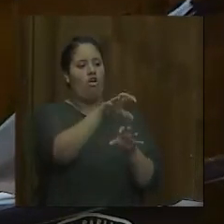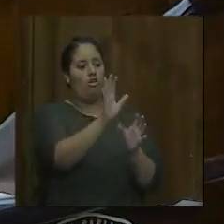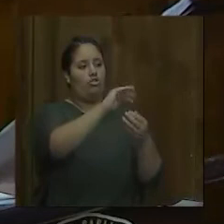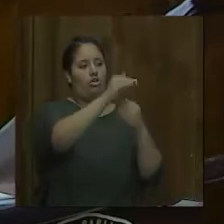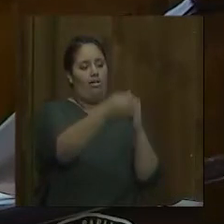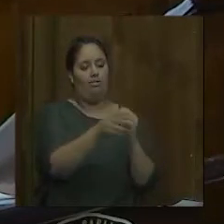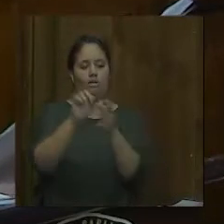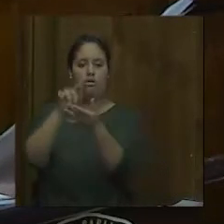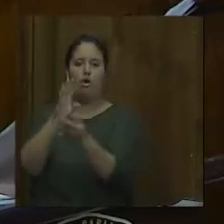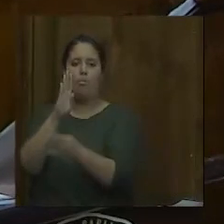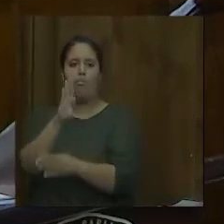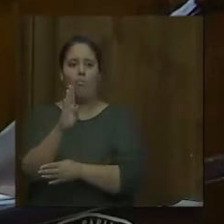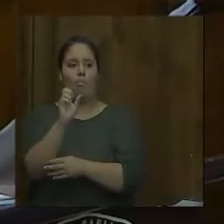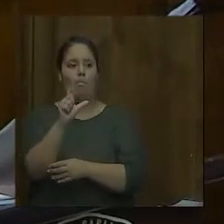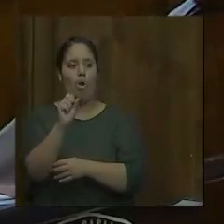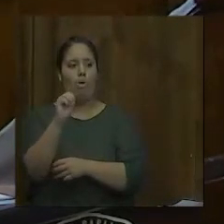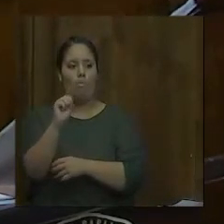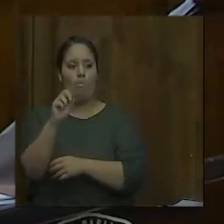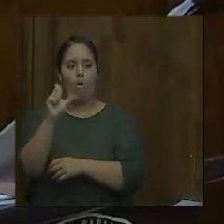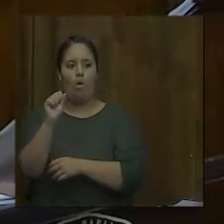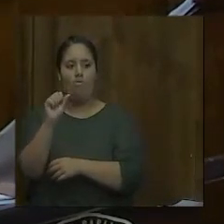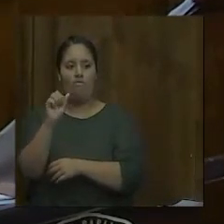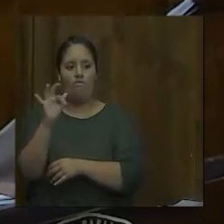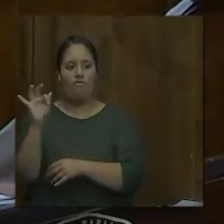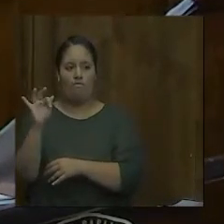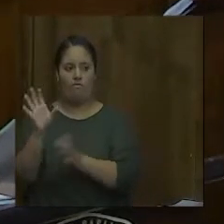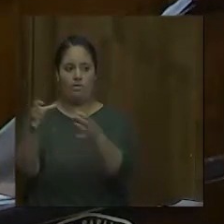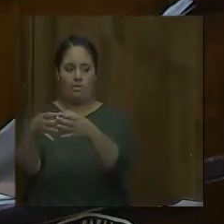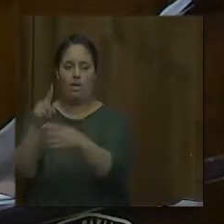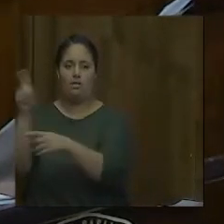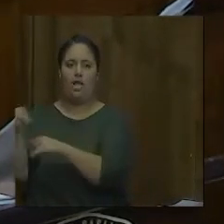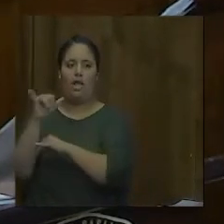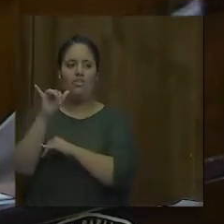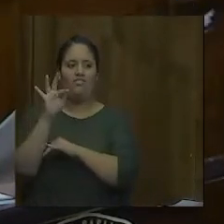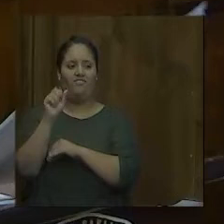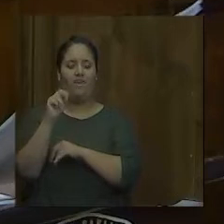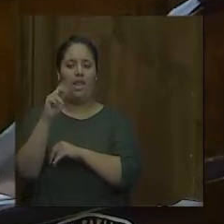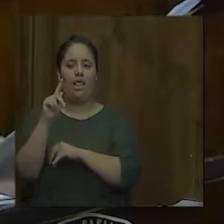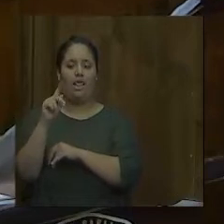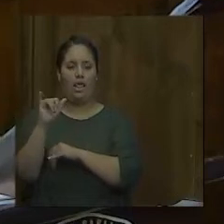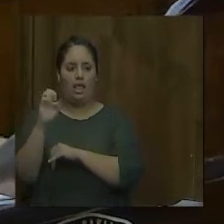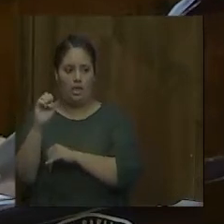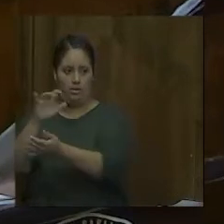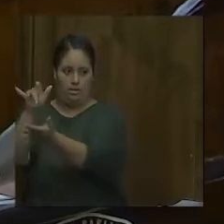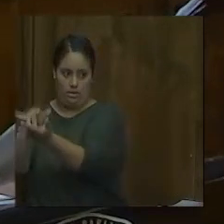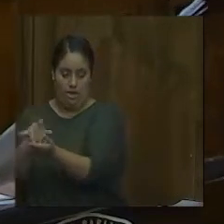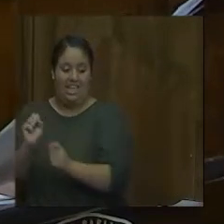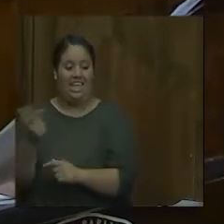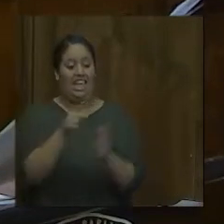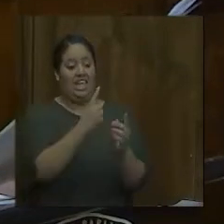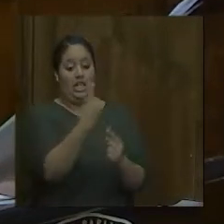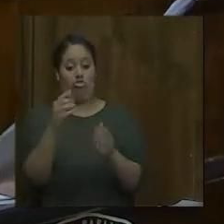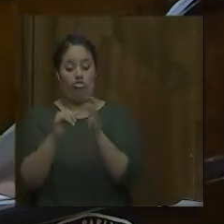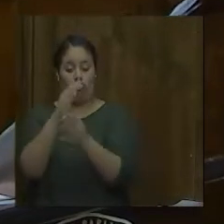Blombos Cave and Pinnacle Point Site Complex. Integrated conservation management plans have been developed for each of these sites,